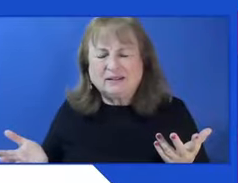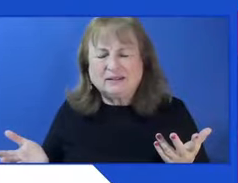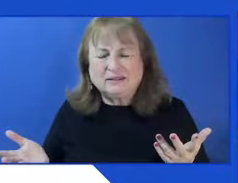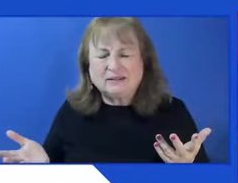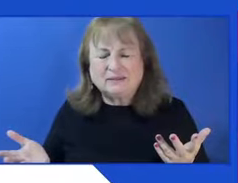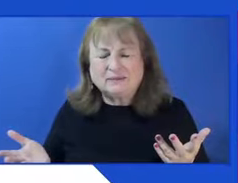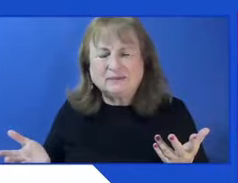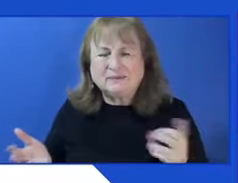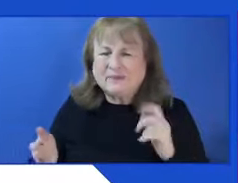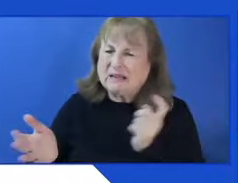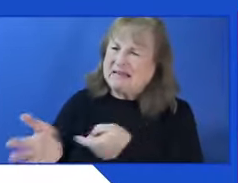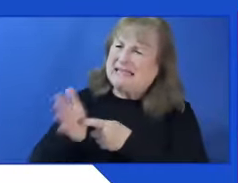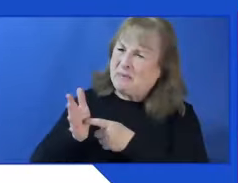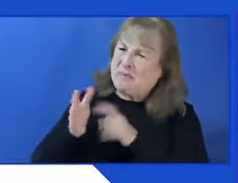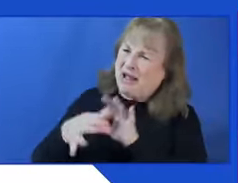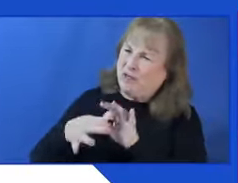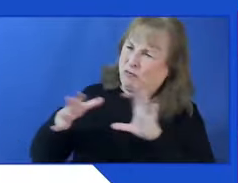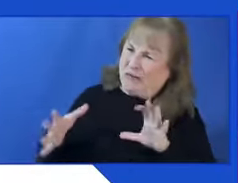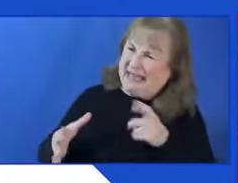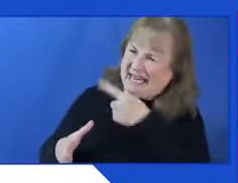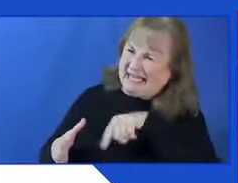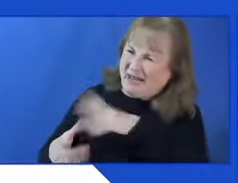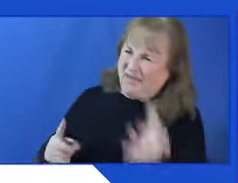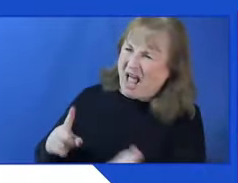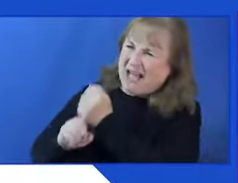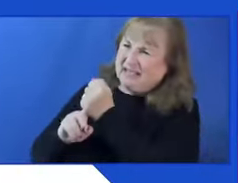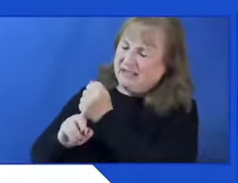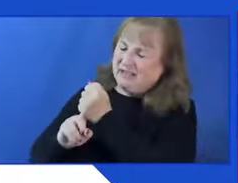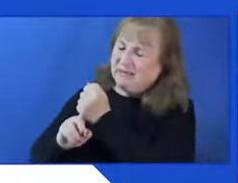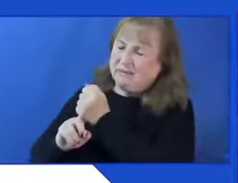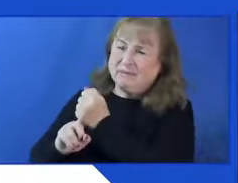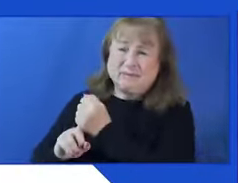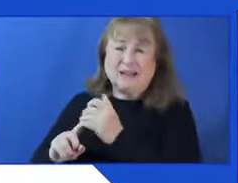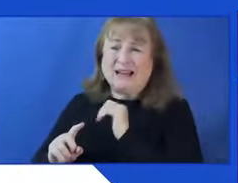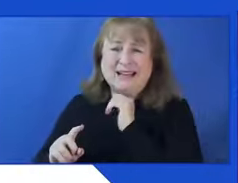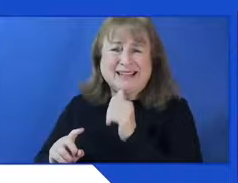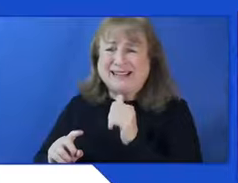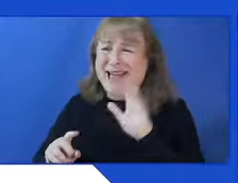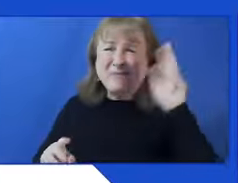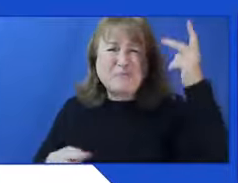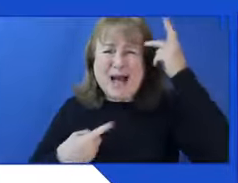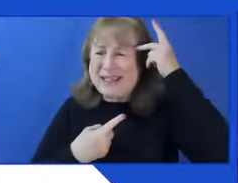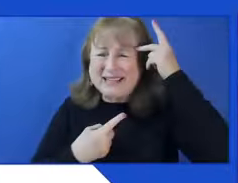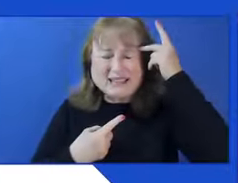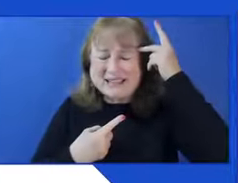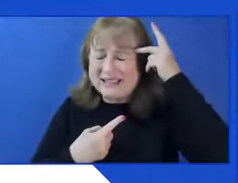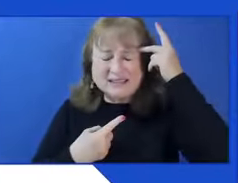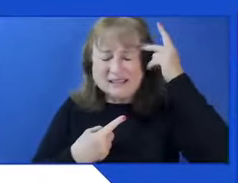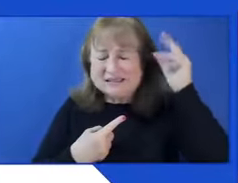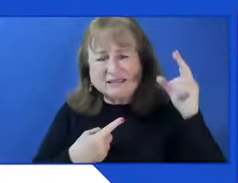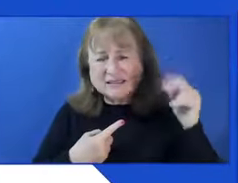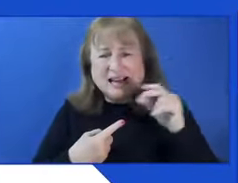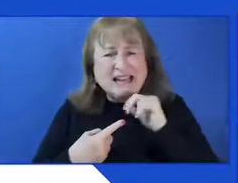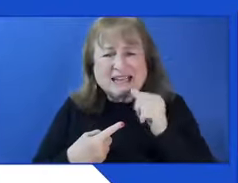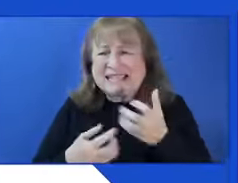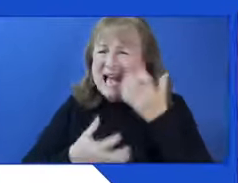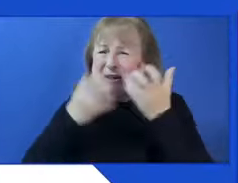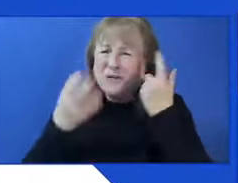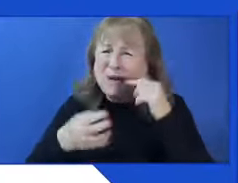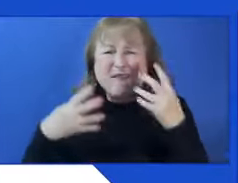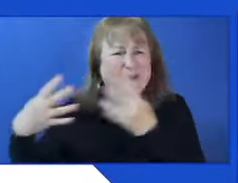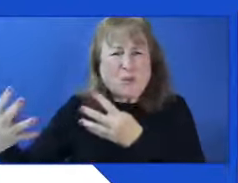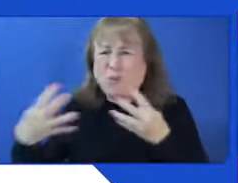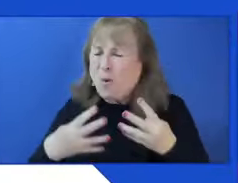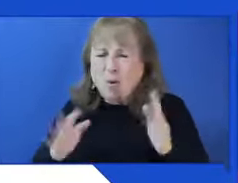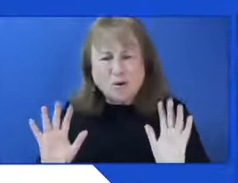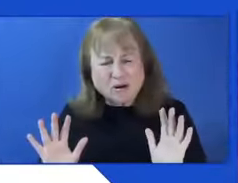To demand the release of the hostages is not an act of politics, nor is it a cry for war. It